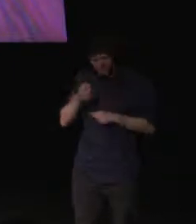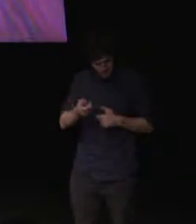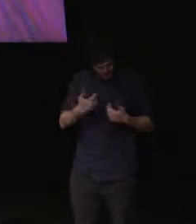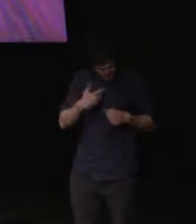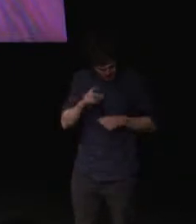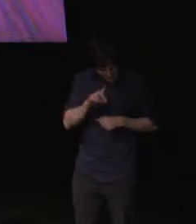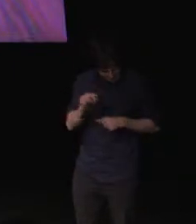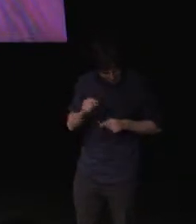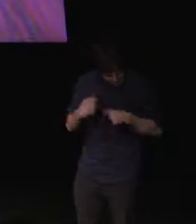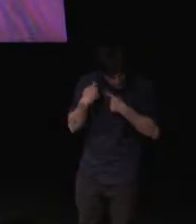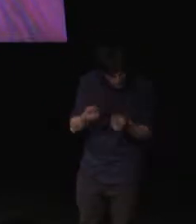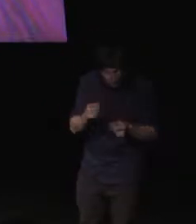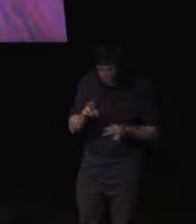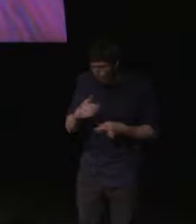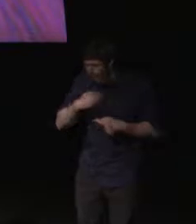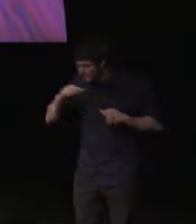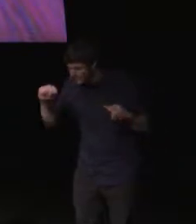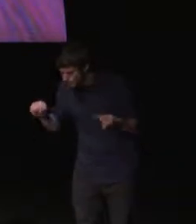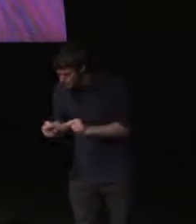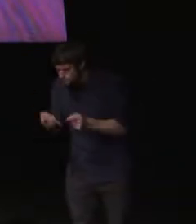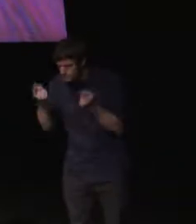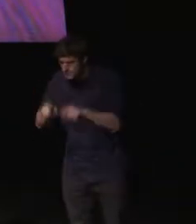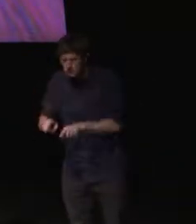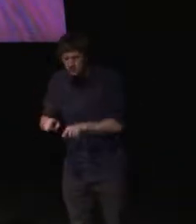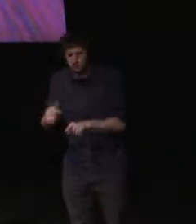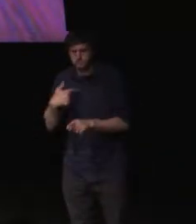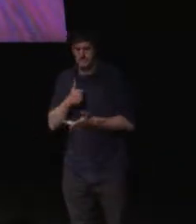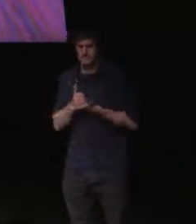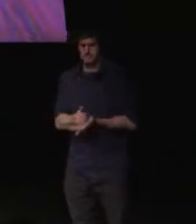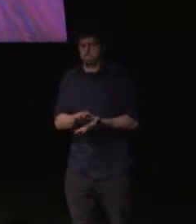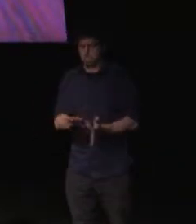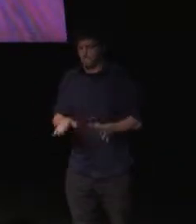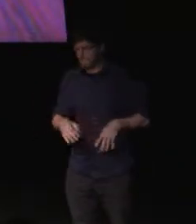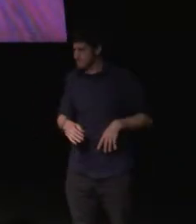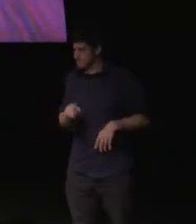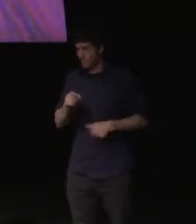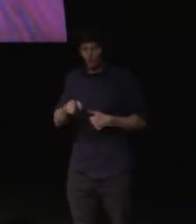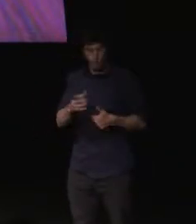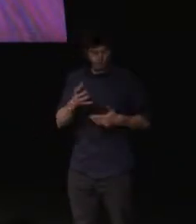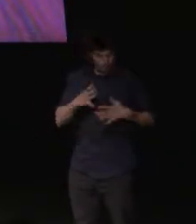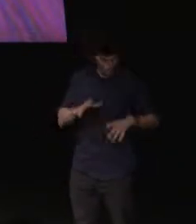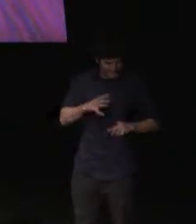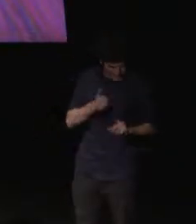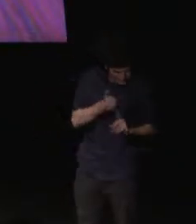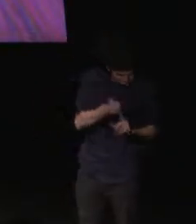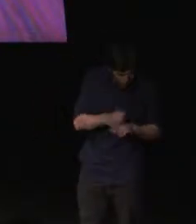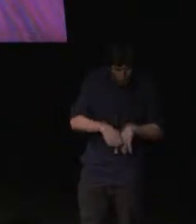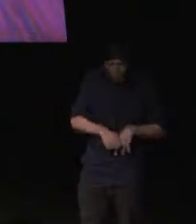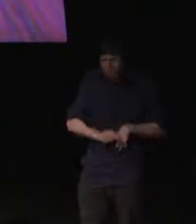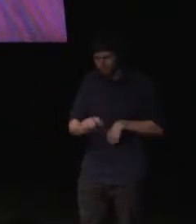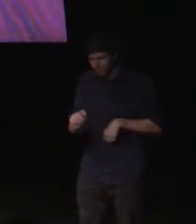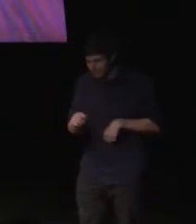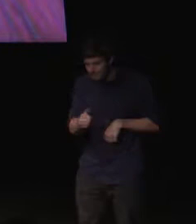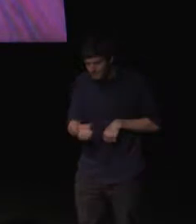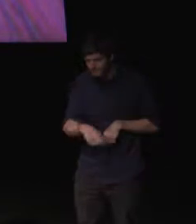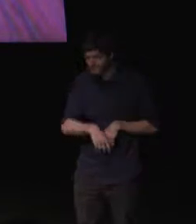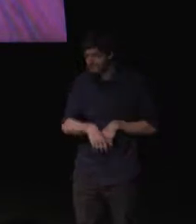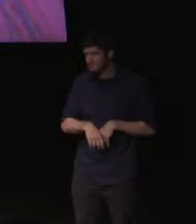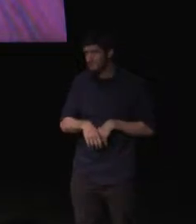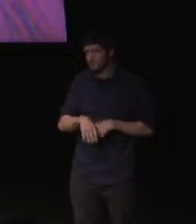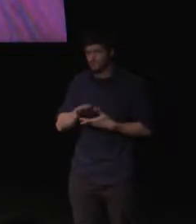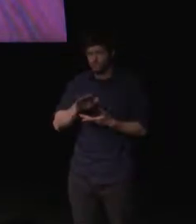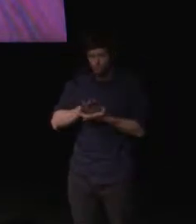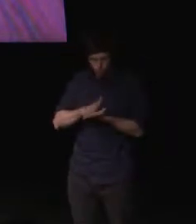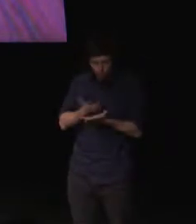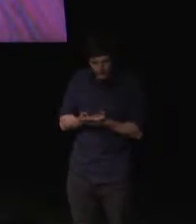or temporary disability. So whether that's, dressing yourself, bathing yourself, going to the bathroom, grocery shopping, cooking, all